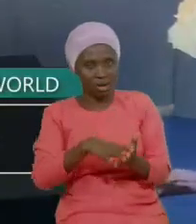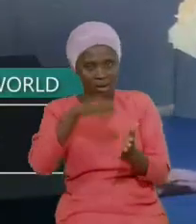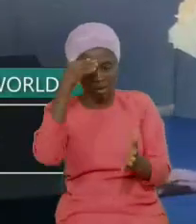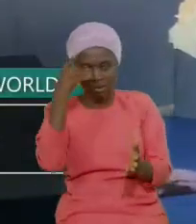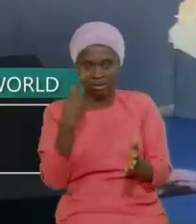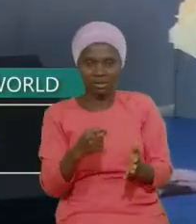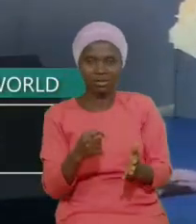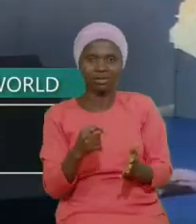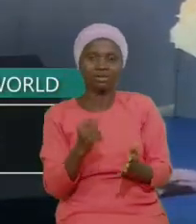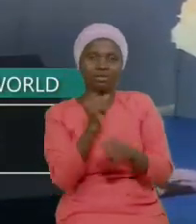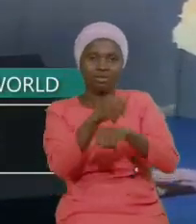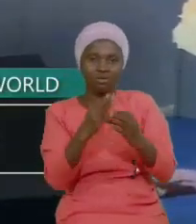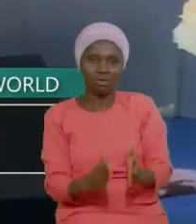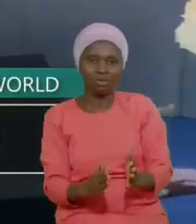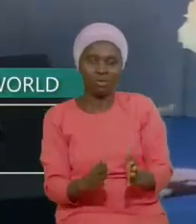overcomers.